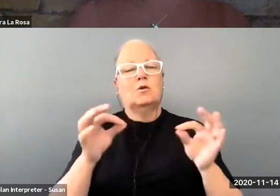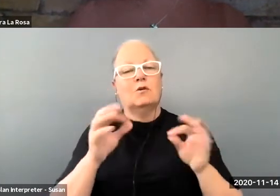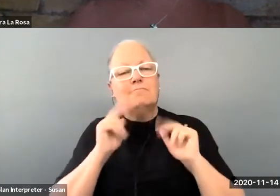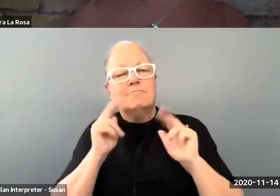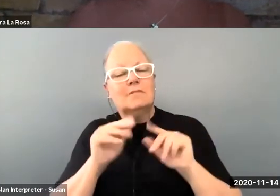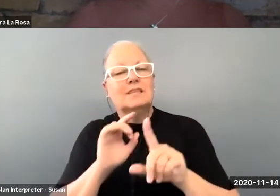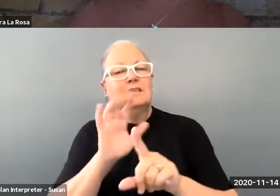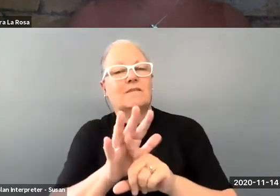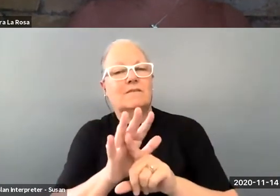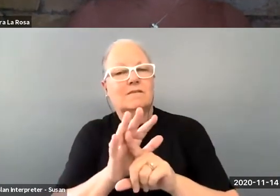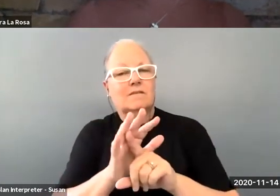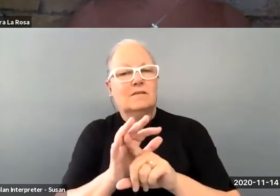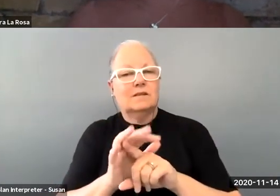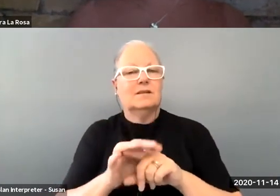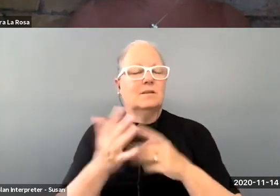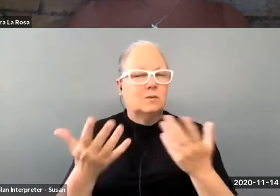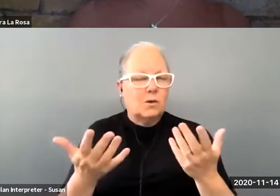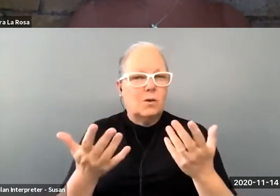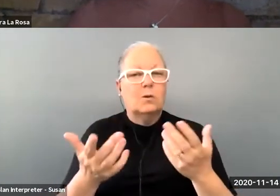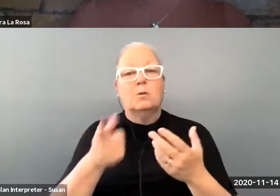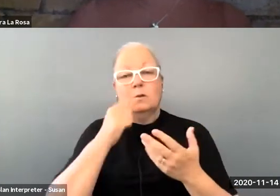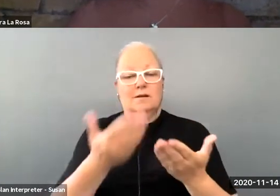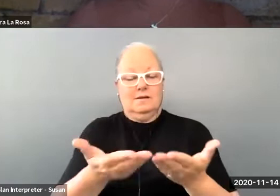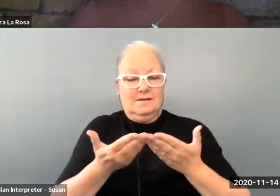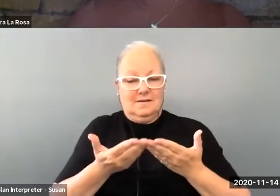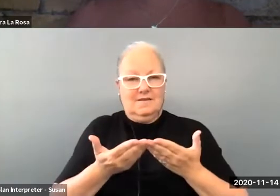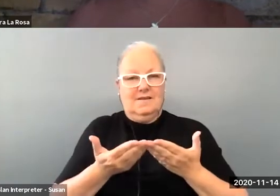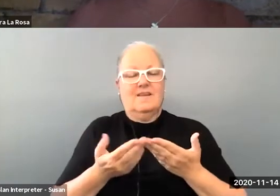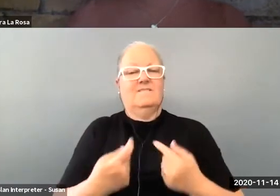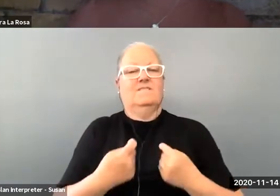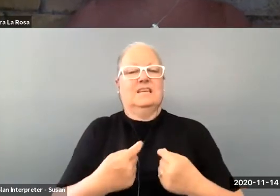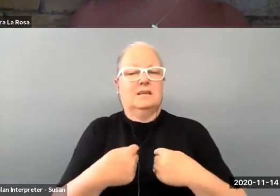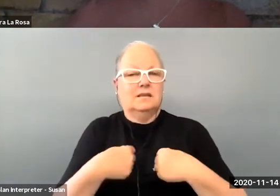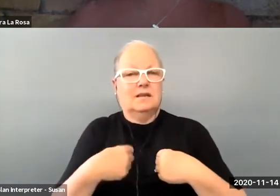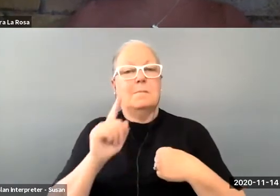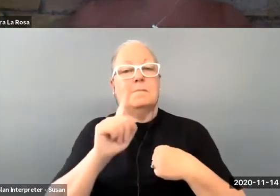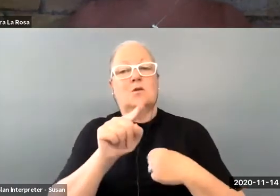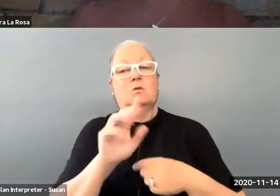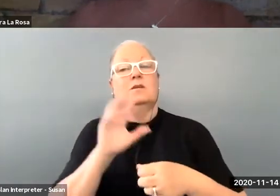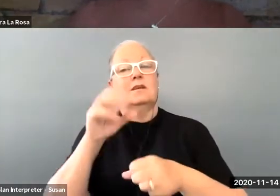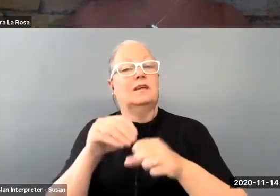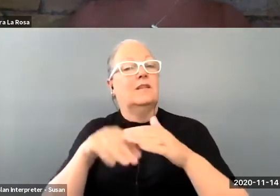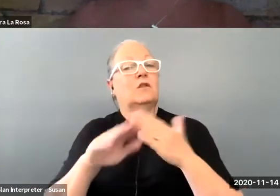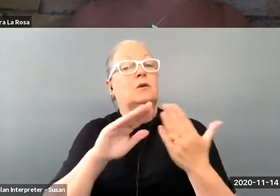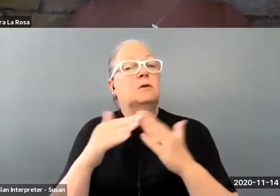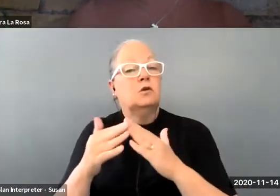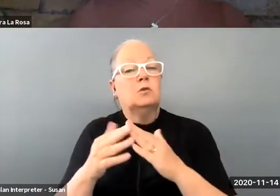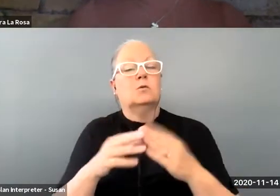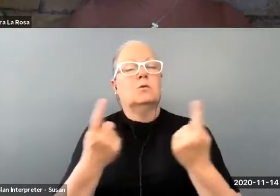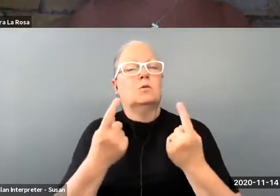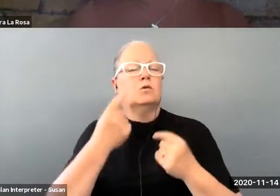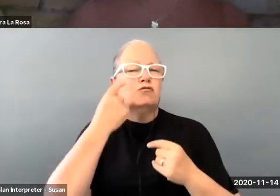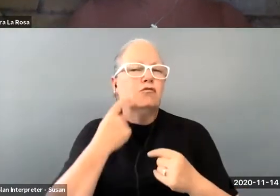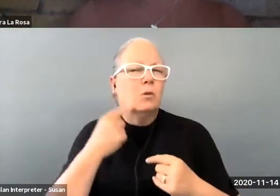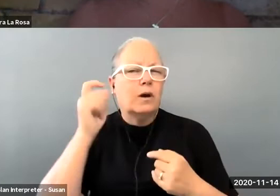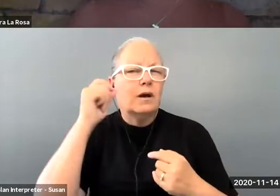that comes back to you and then it feeds itself. That if you are part of a community that is willing to try to